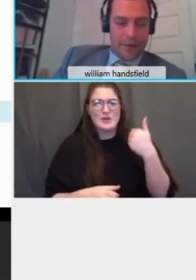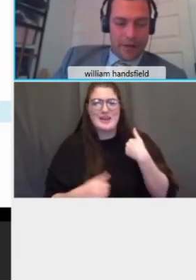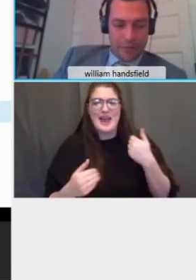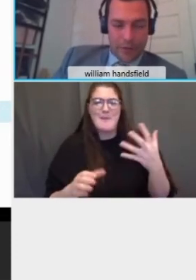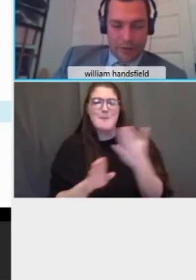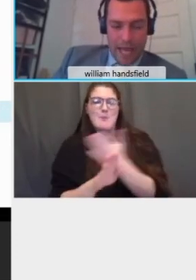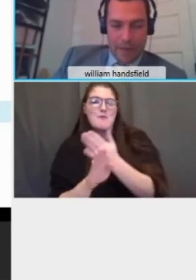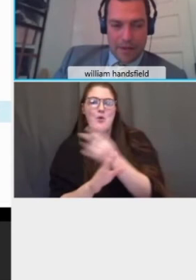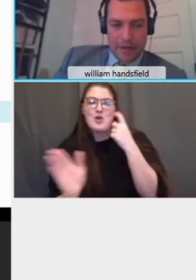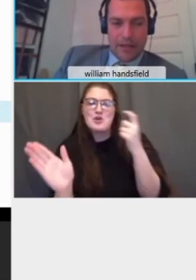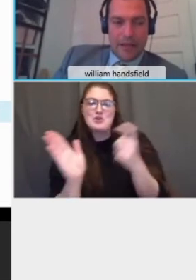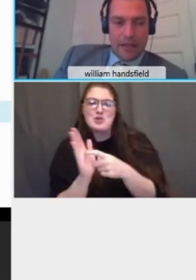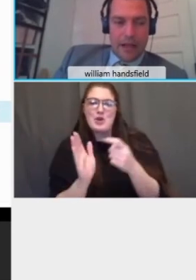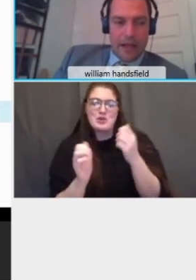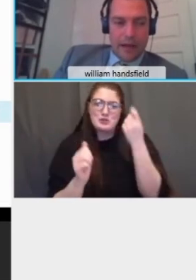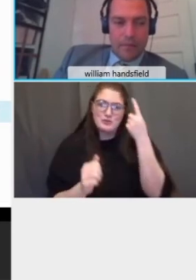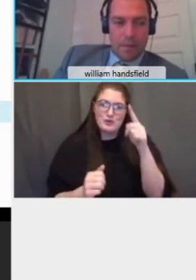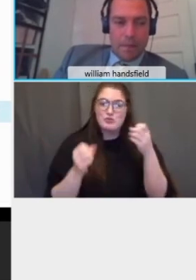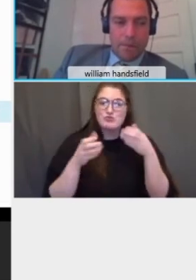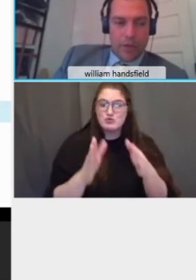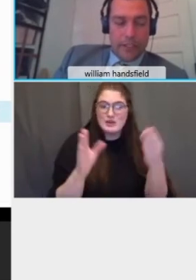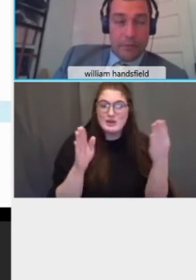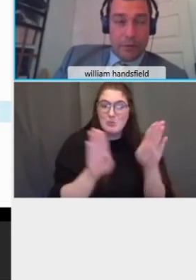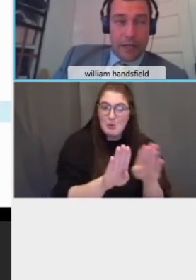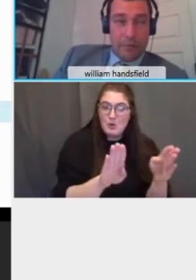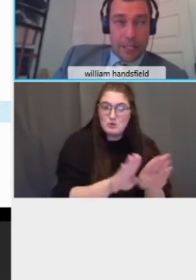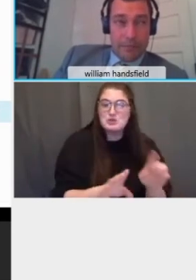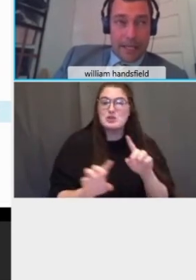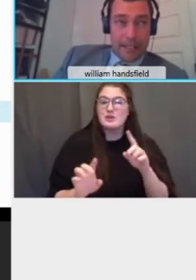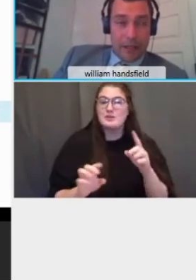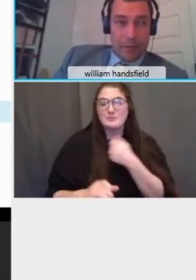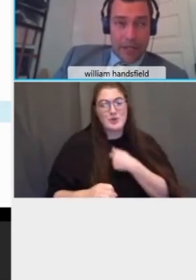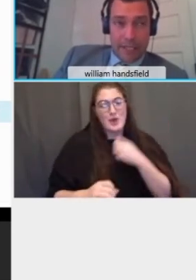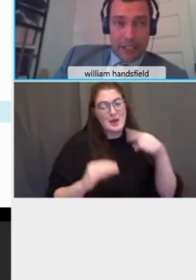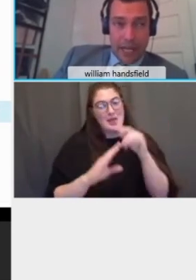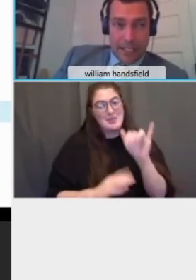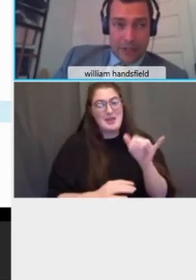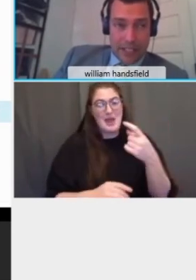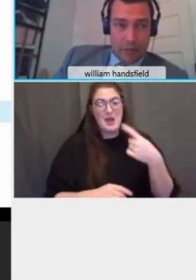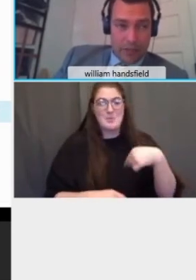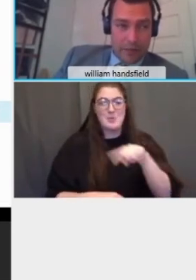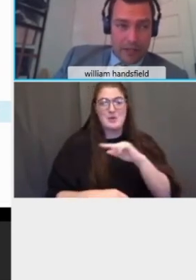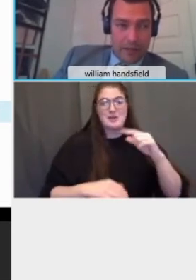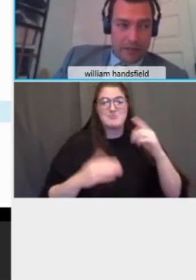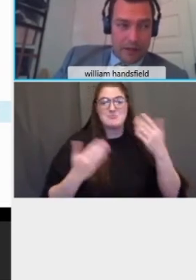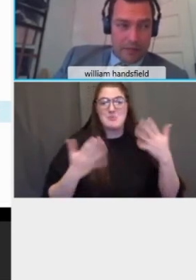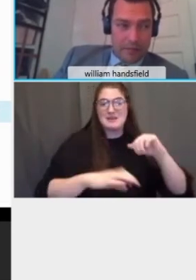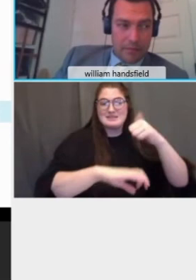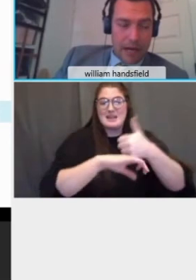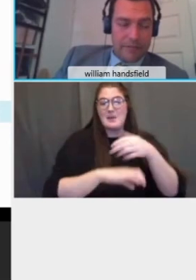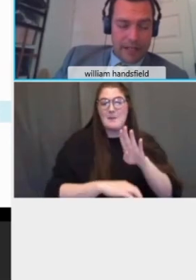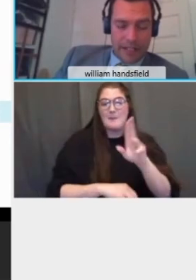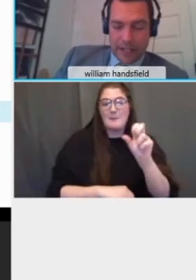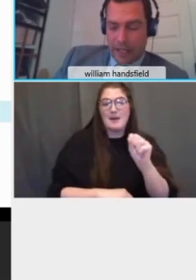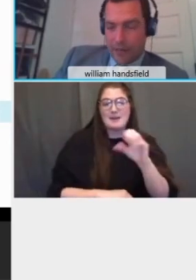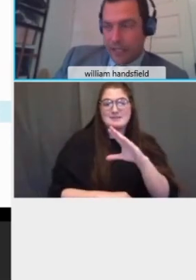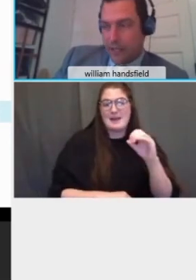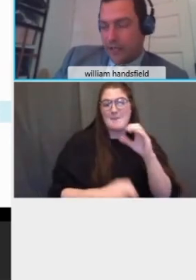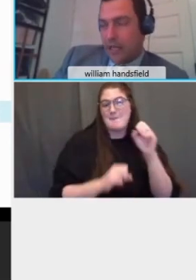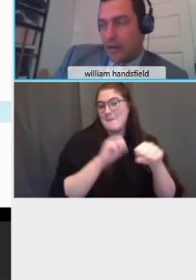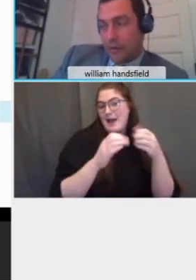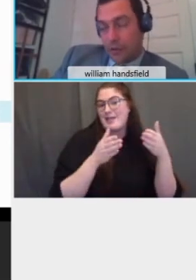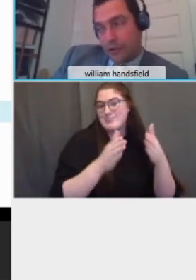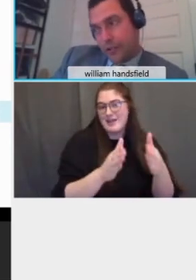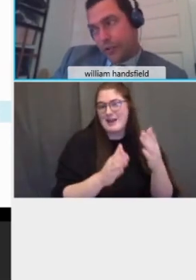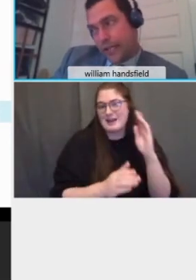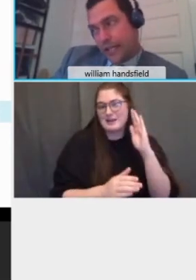I'm sorry when those happen. We just put in a bus bike lane on both H and I Street, and we're going to be modifying that in the coming